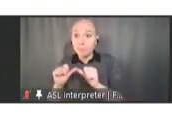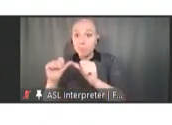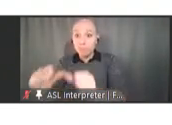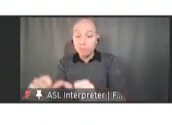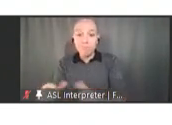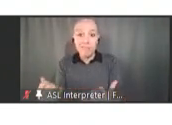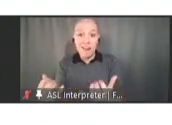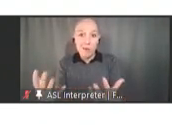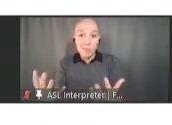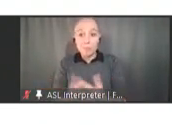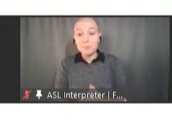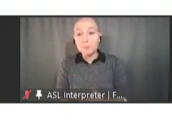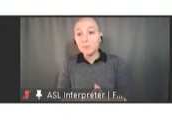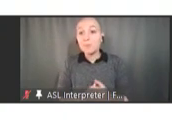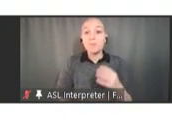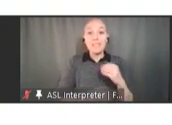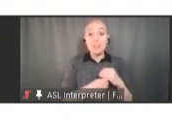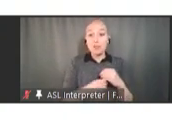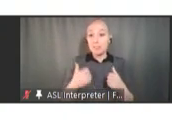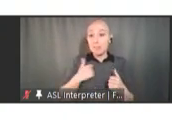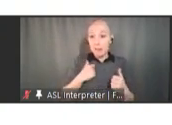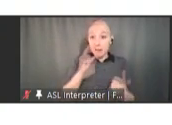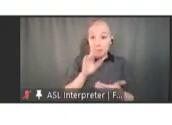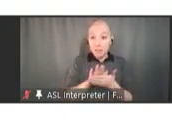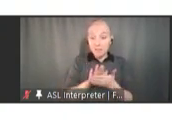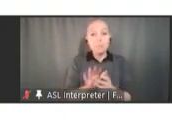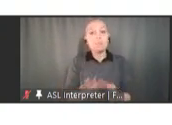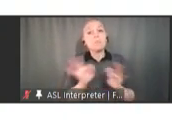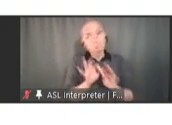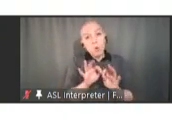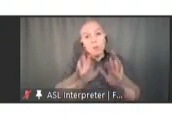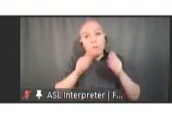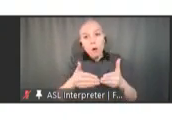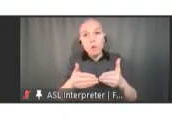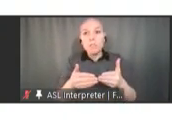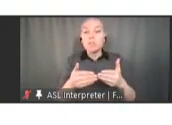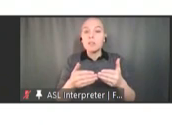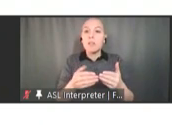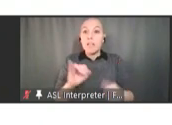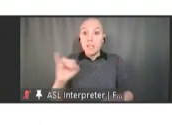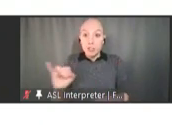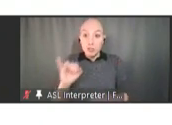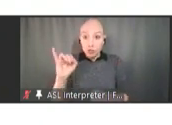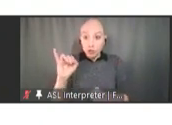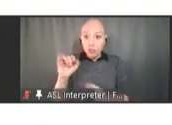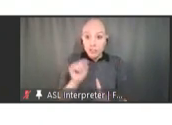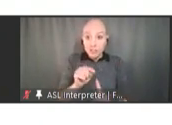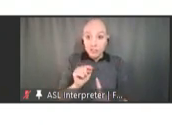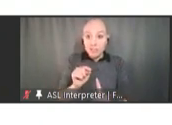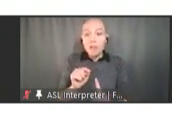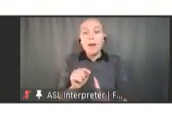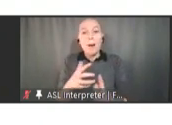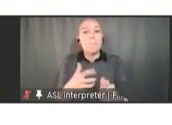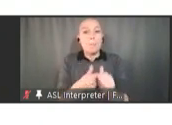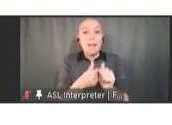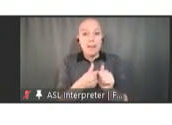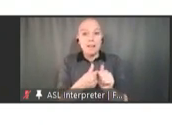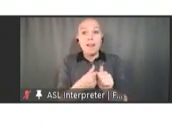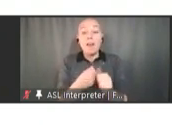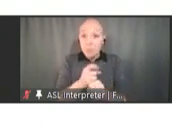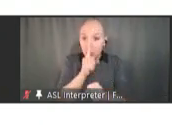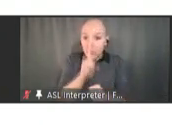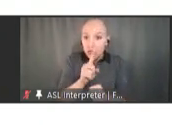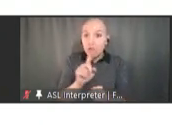In addition, Canada believes it will be important to focus on ensuring individuals are up to date with their routine vaccinations to prevent